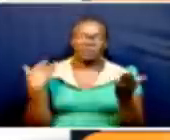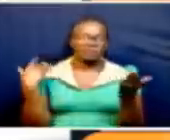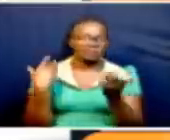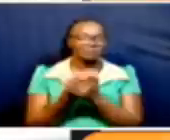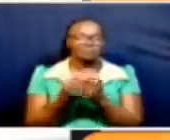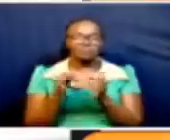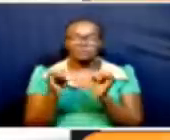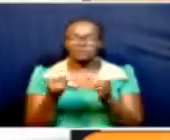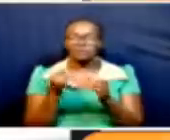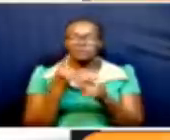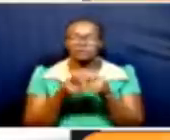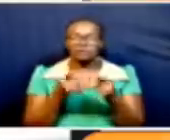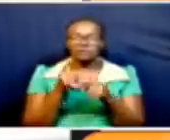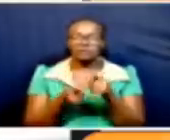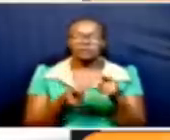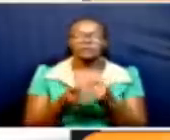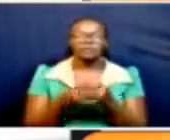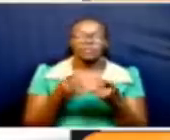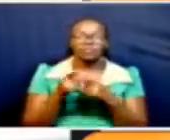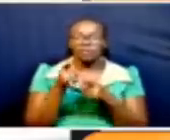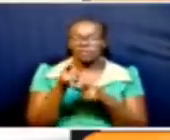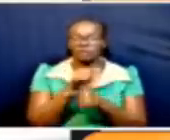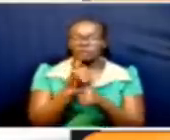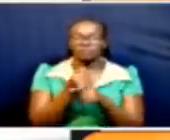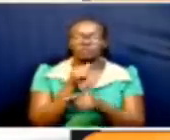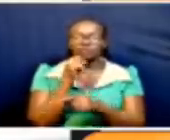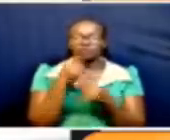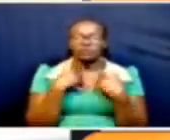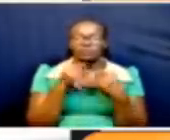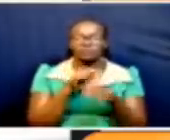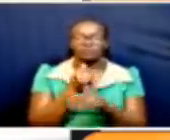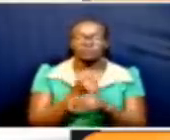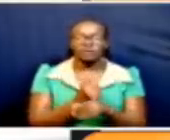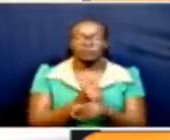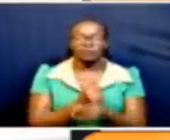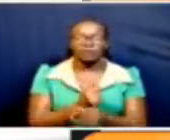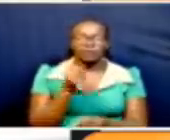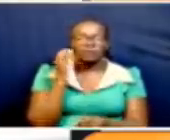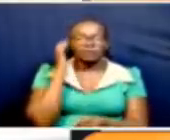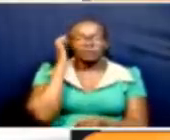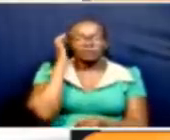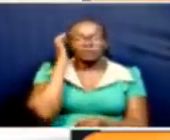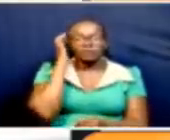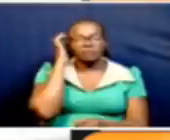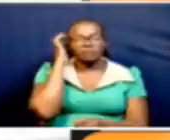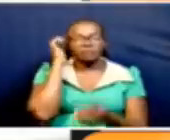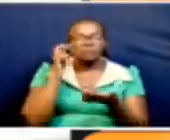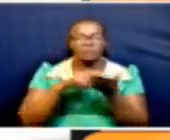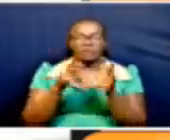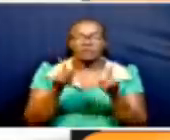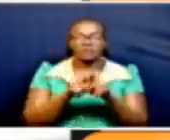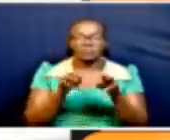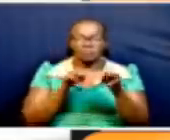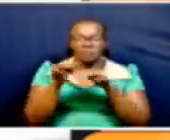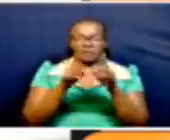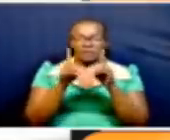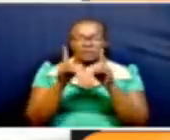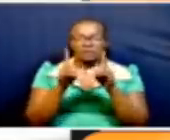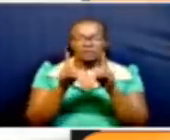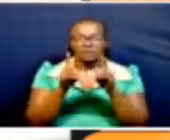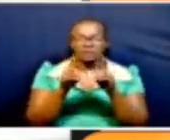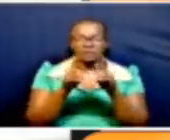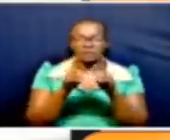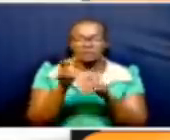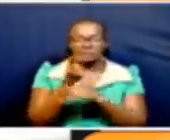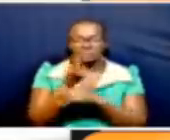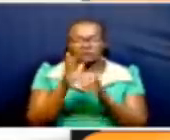small reporter down there, does not have power over the managing editor. So the managing editor also should make sure that we go